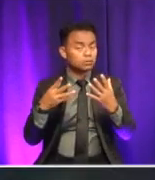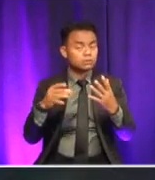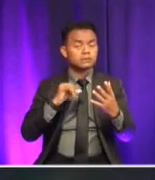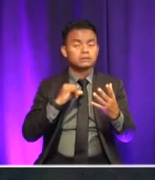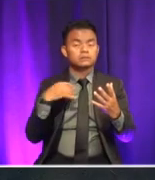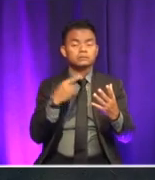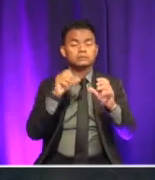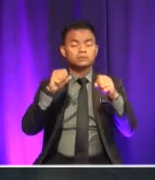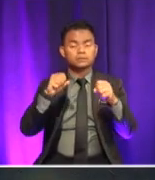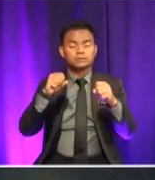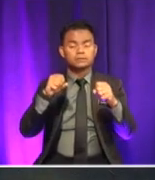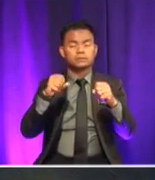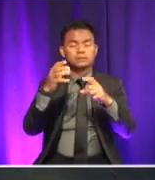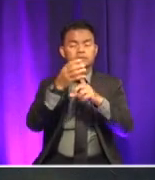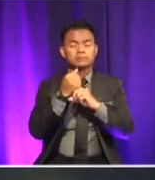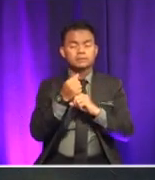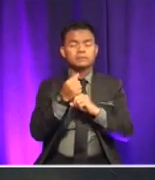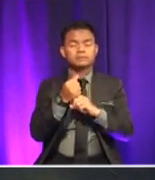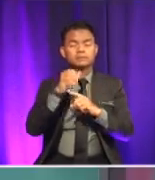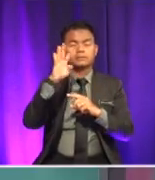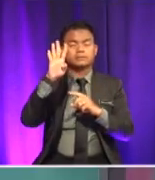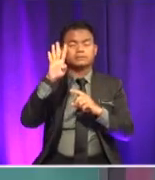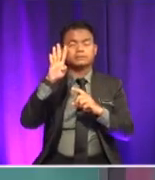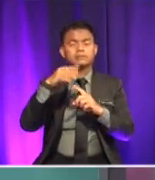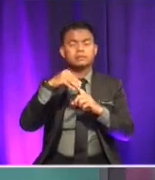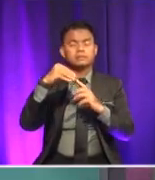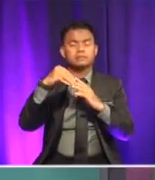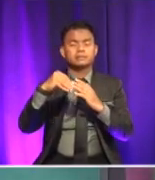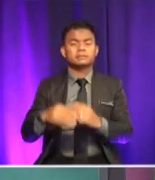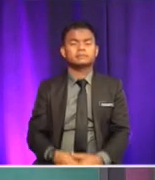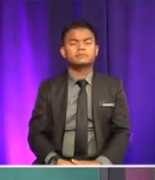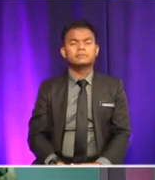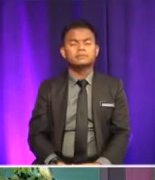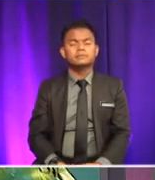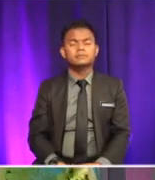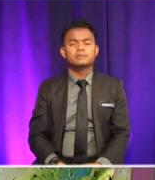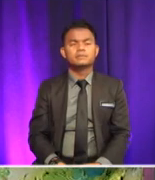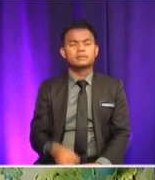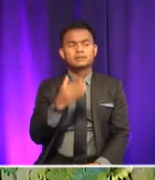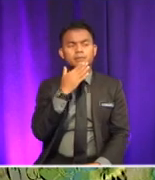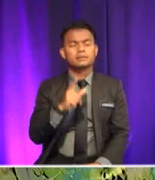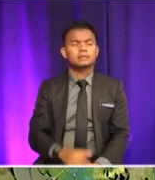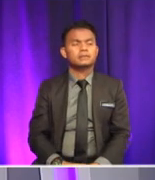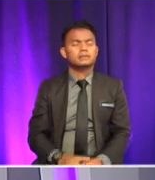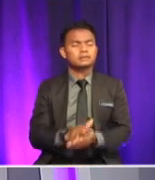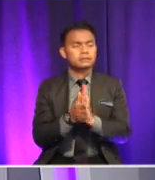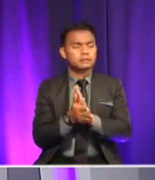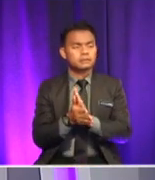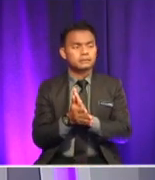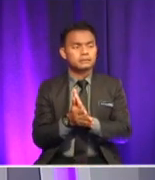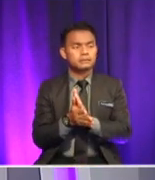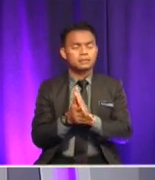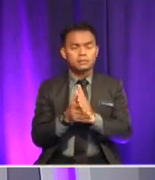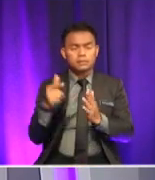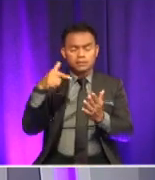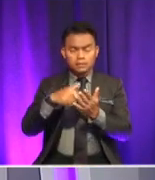for this question. Yeah. How does Min Fong Ho? This is a lot of marks here. Right, right, right. Okay, so once again, does